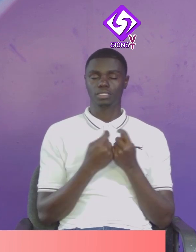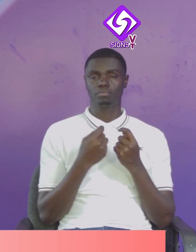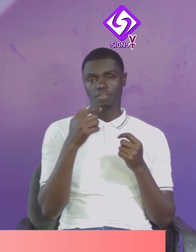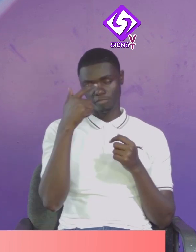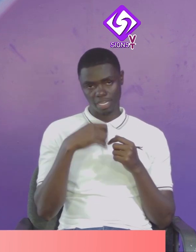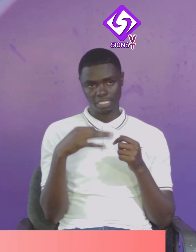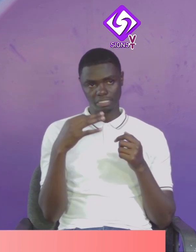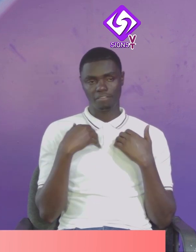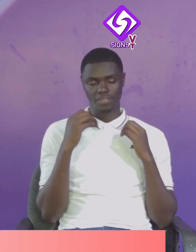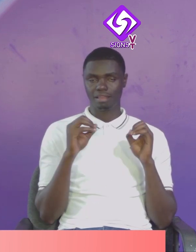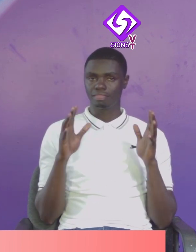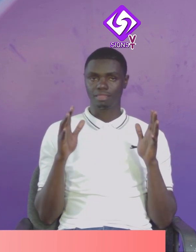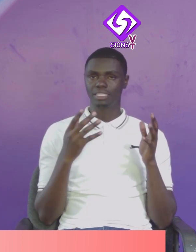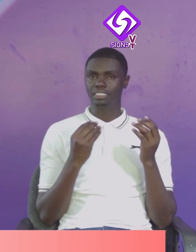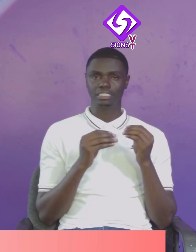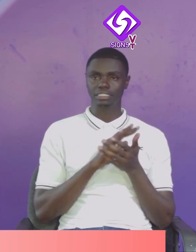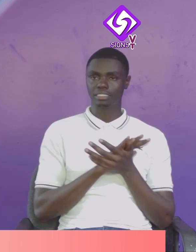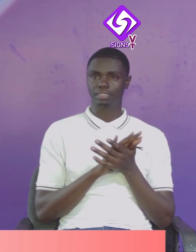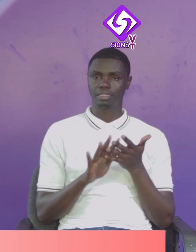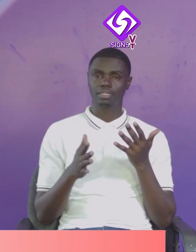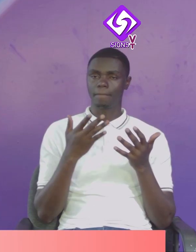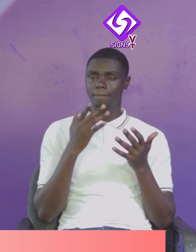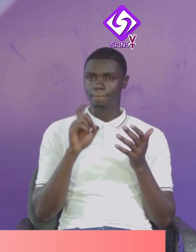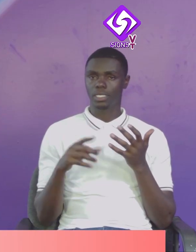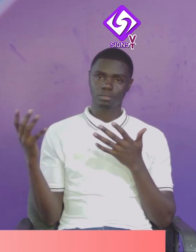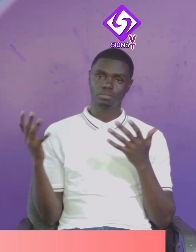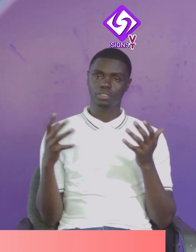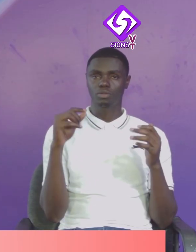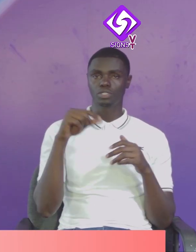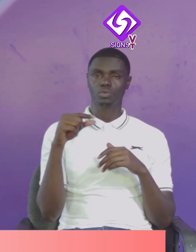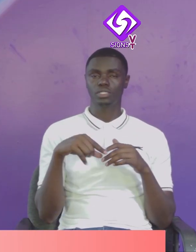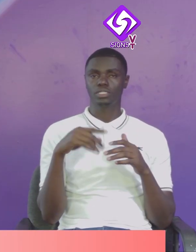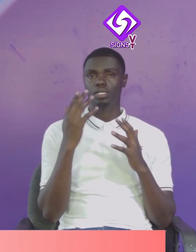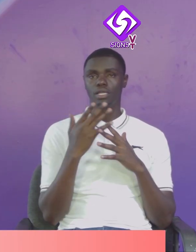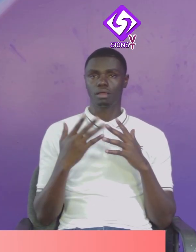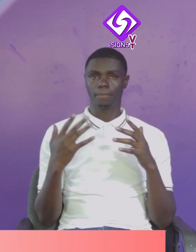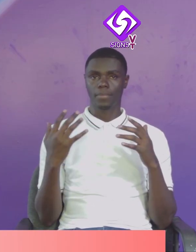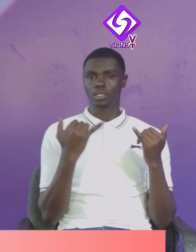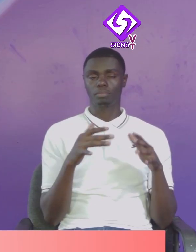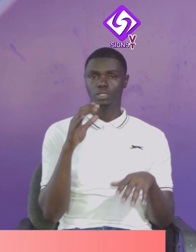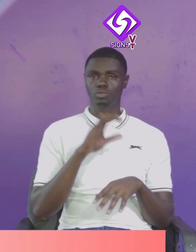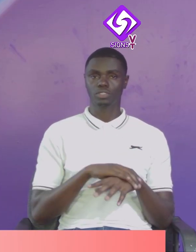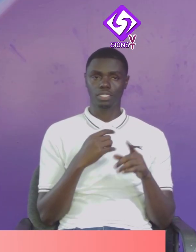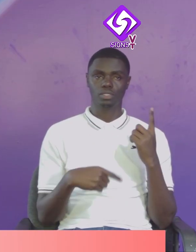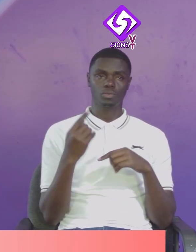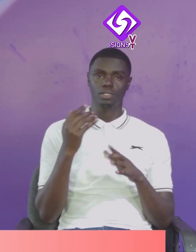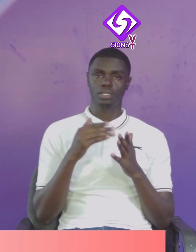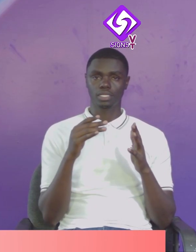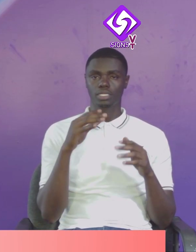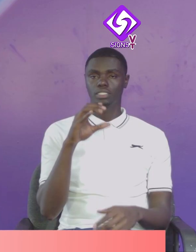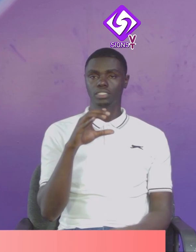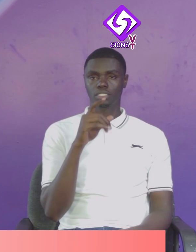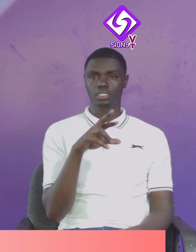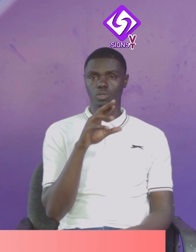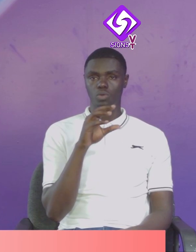it easy. They had to bring out their quality among their players to try and get the win against Croatia. So Croatia is